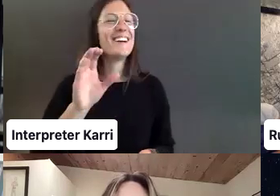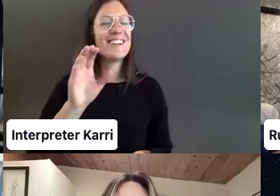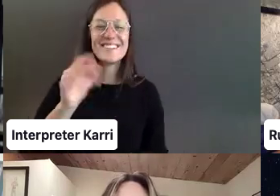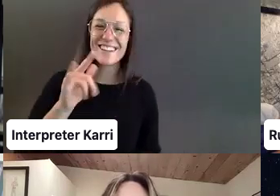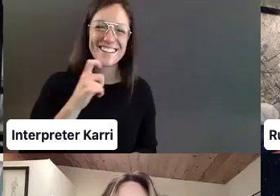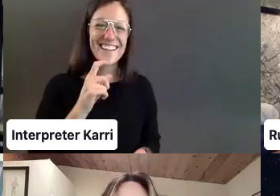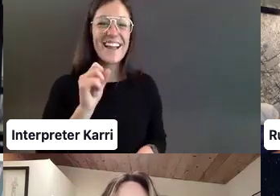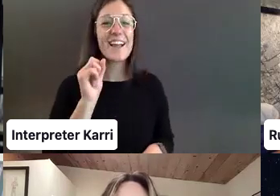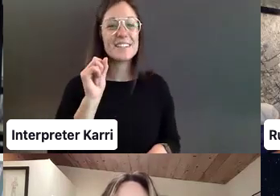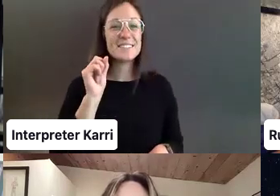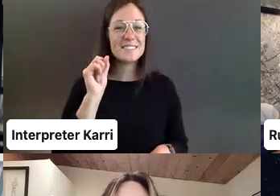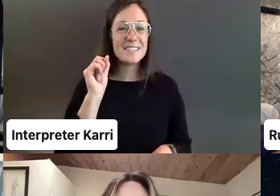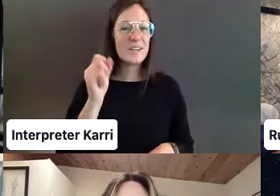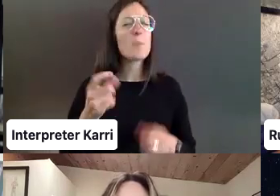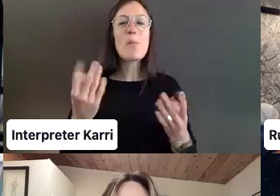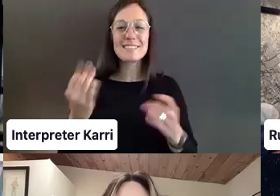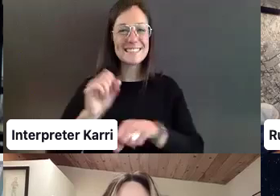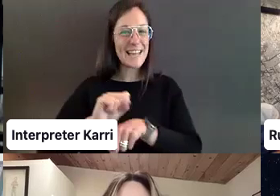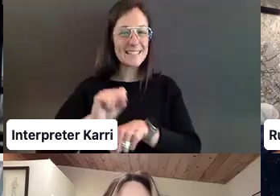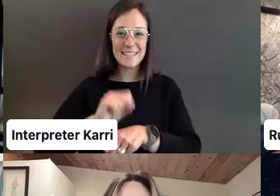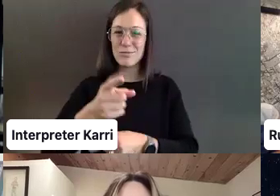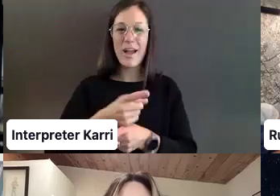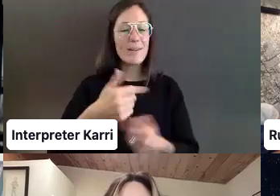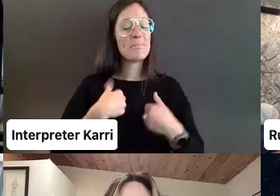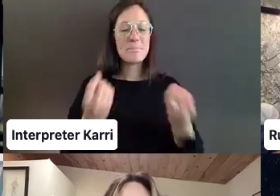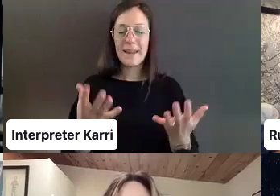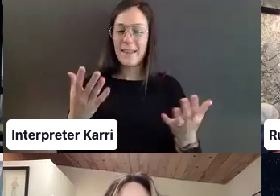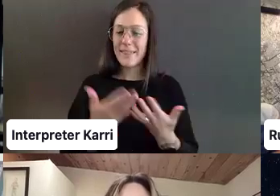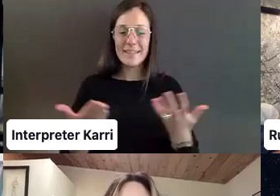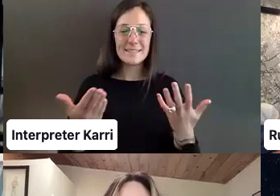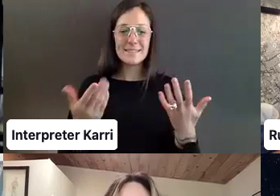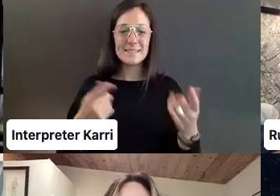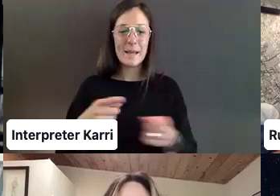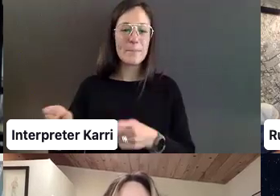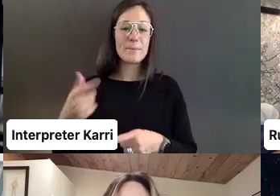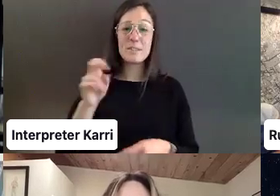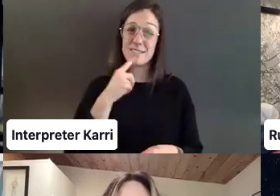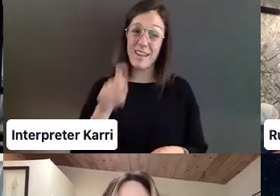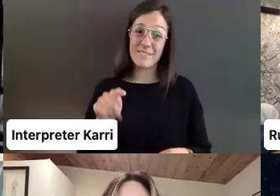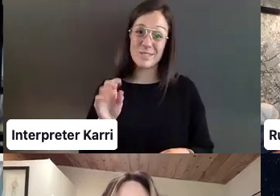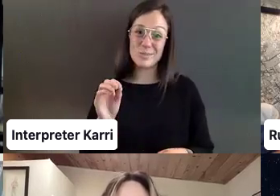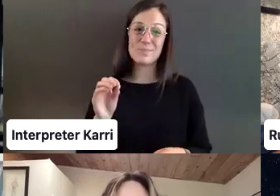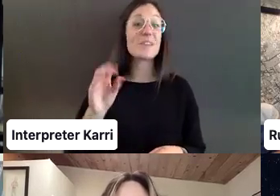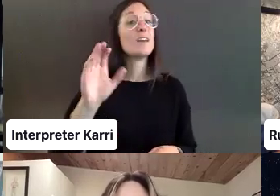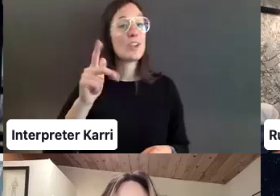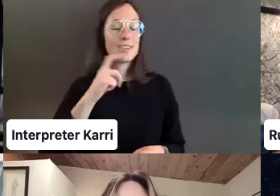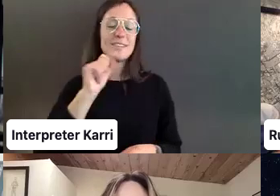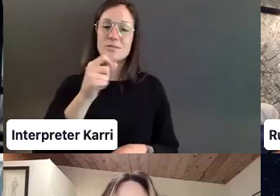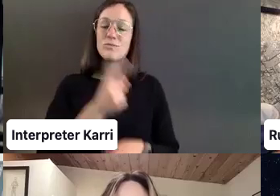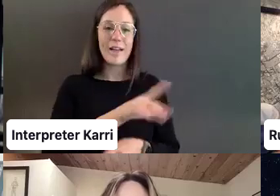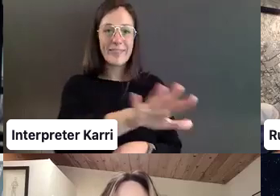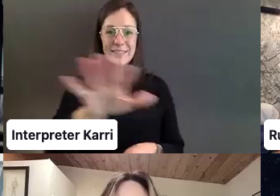You're multitasking. It's you have a lot going on. I feel like we all do. Yes. I mean, this whole group